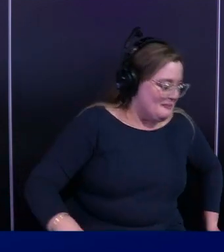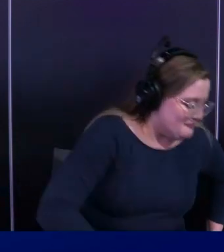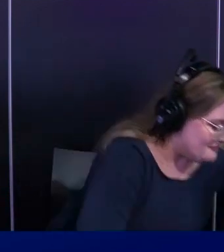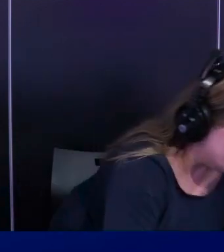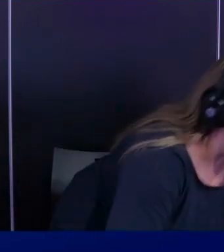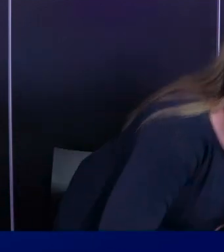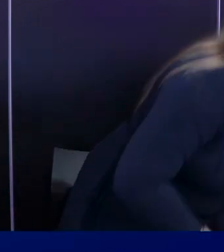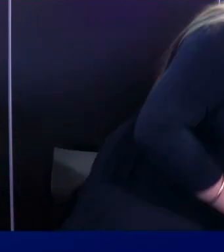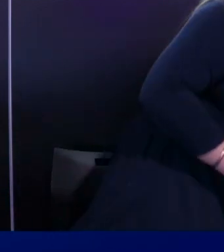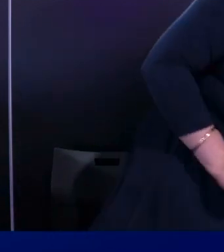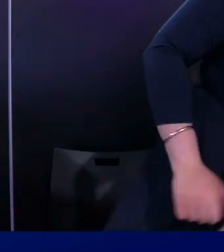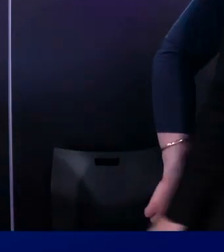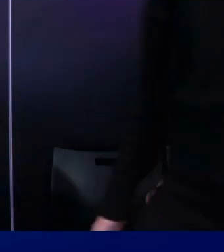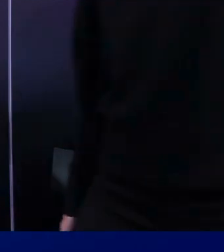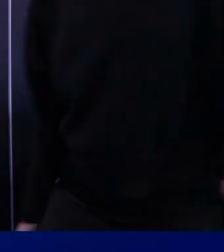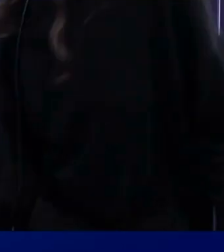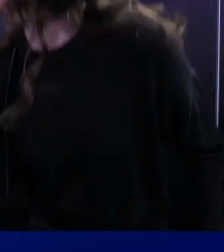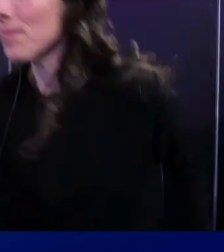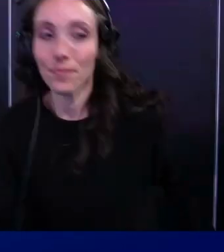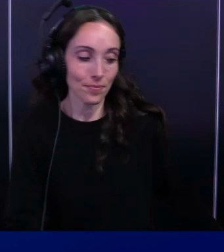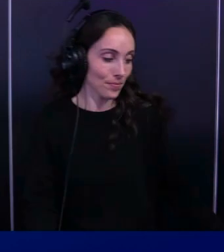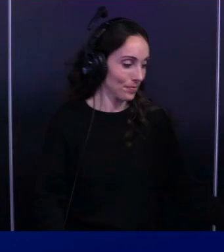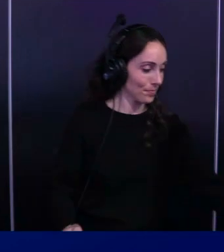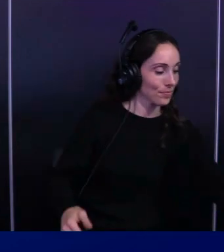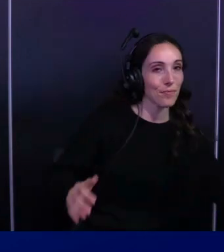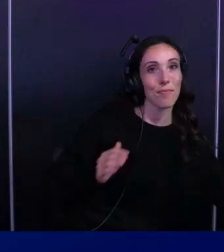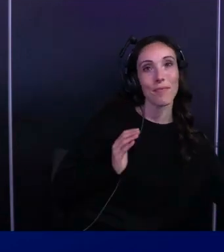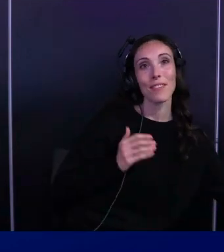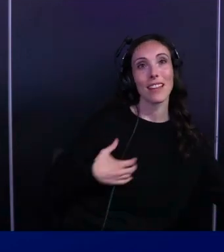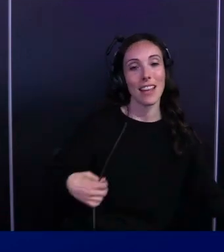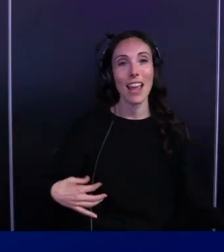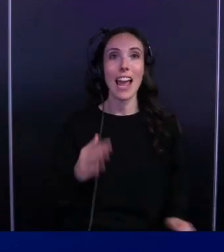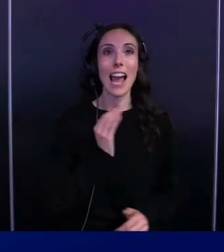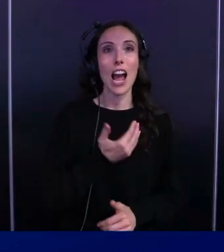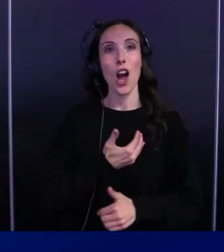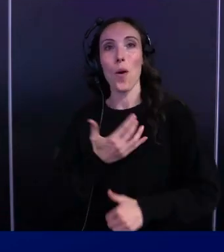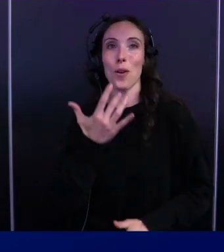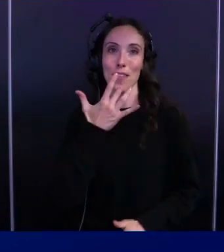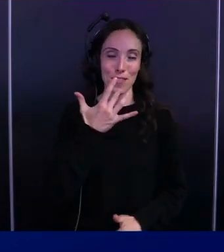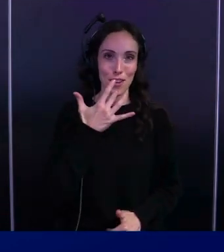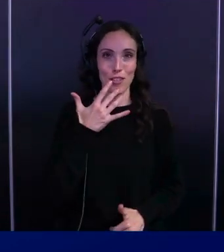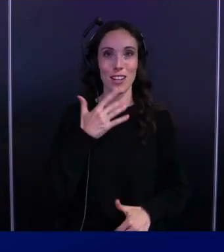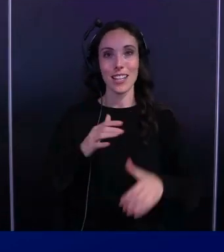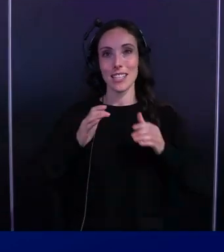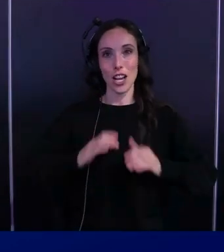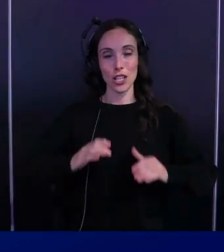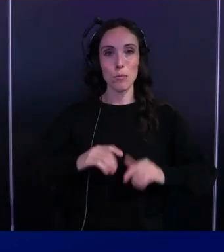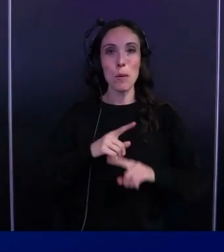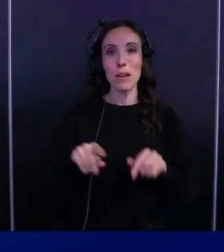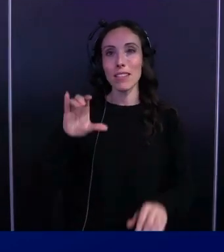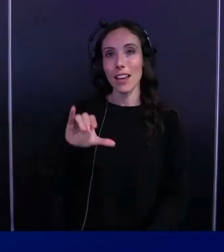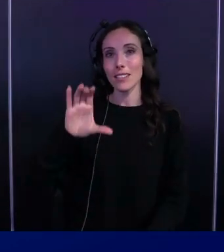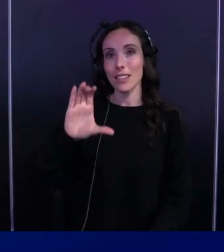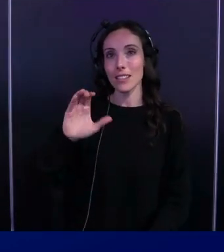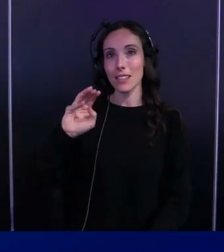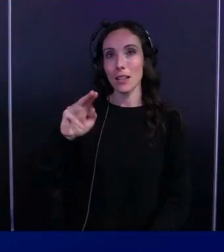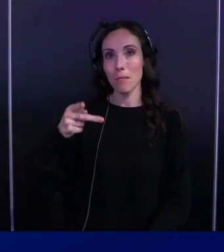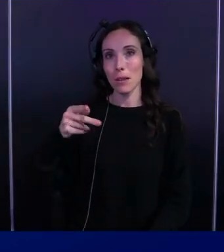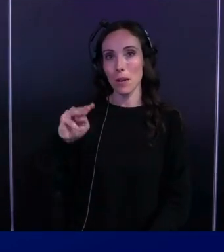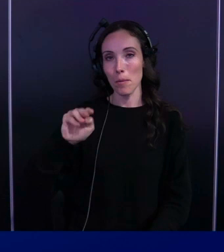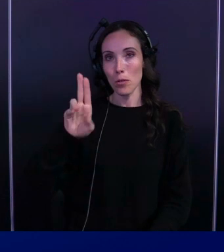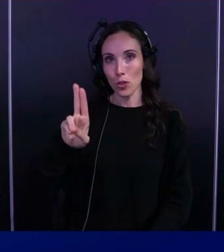customers, so that's our favorite. Our customers are our favorite. But AMD SEV SNP is a CPU-based capability that